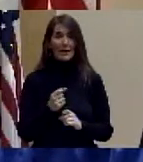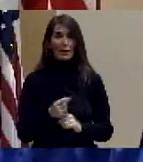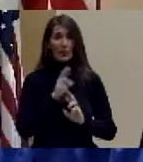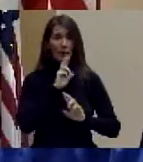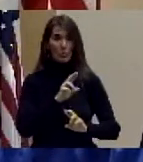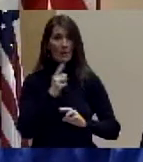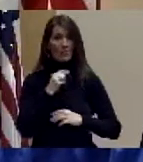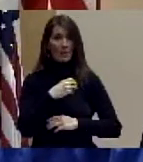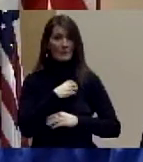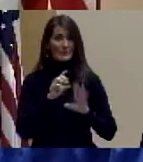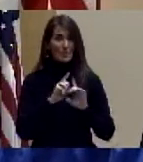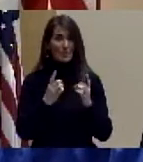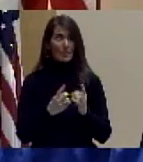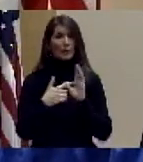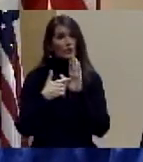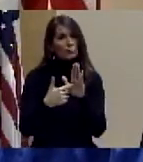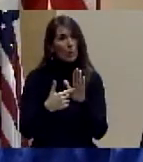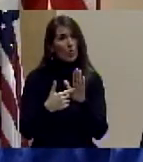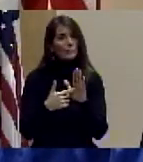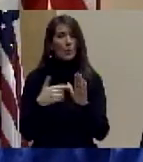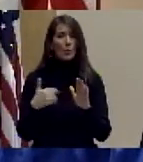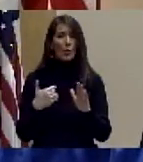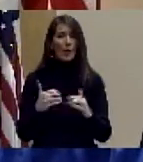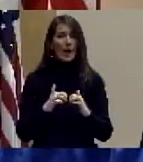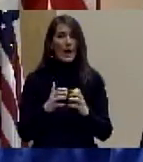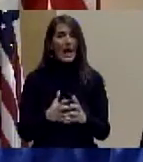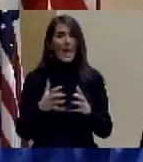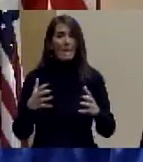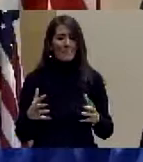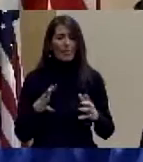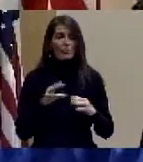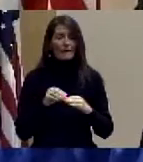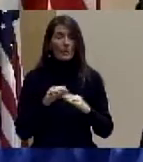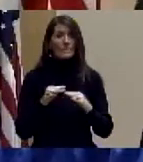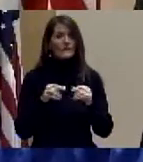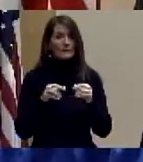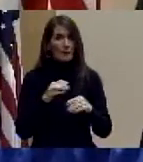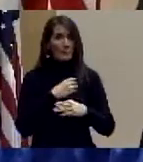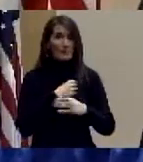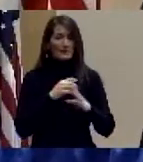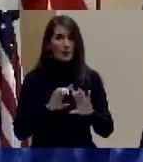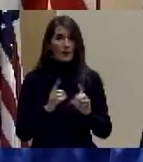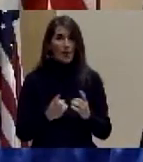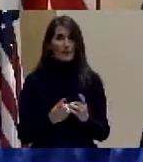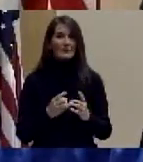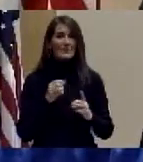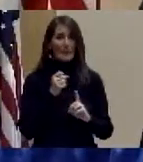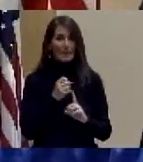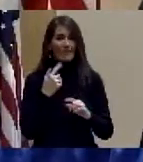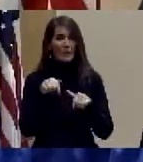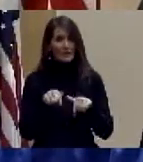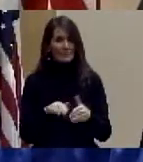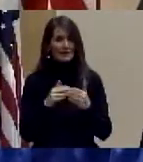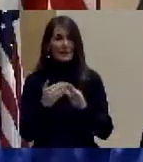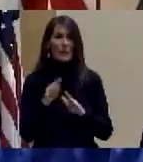department demonstrates the impact that our police department has in important areas of public safety in Brighton.